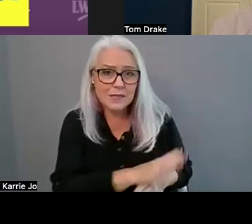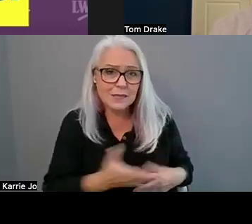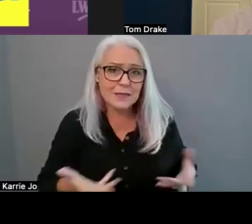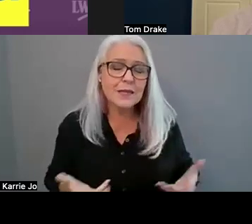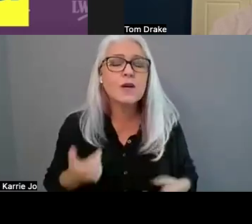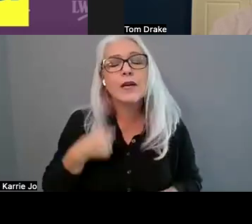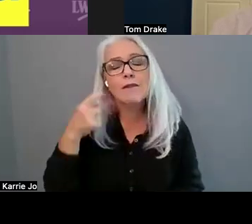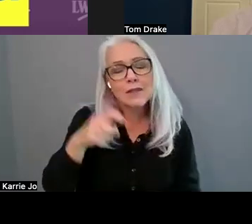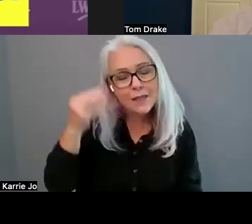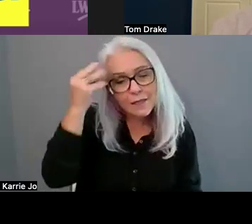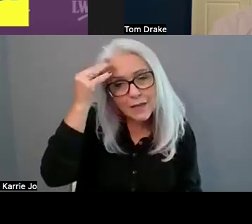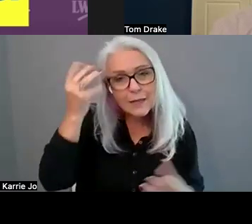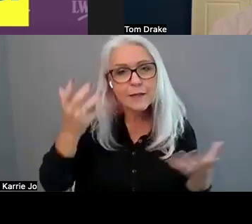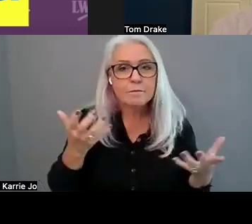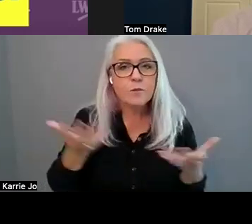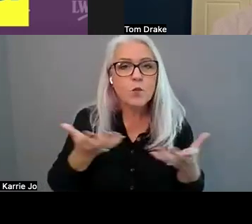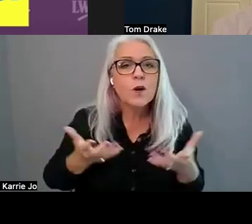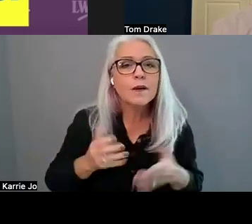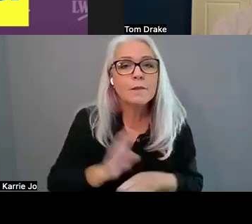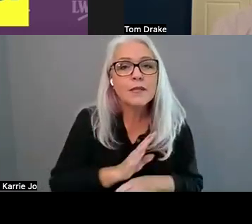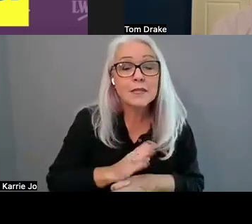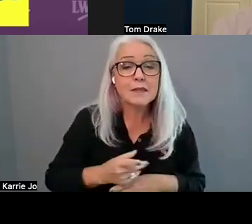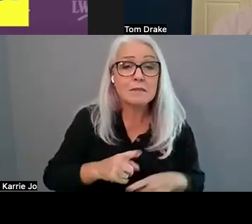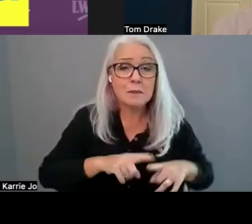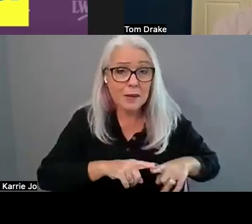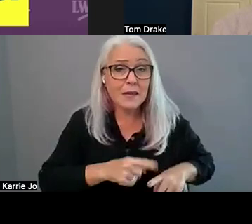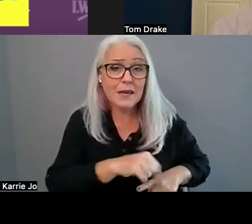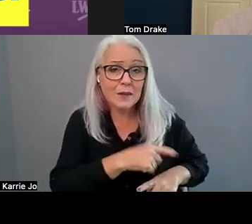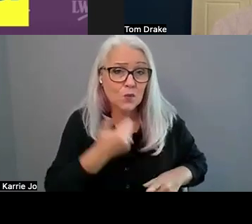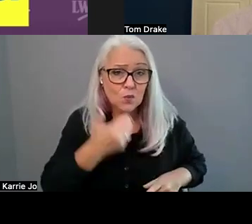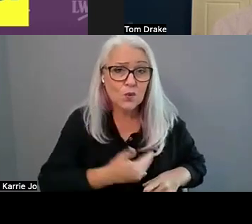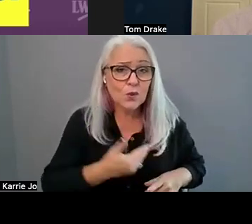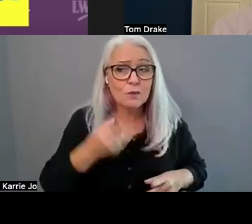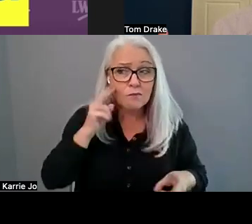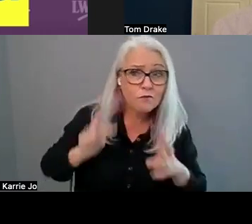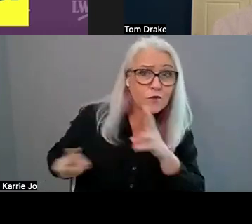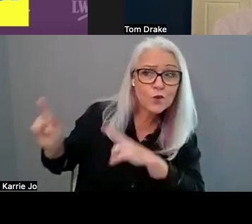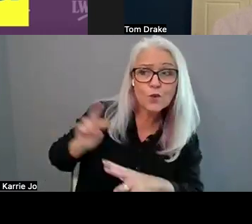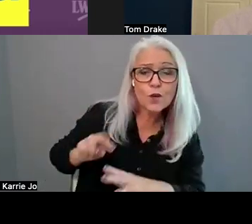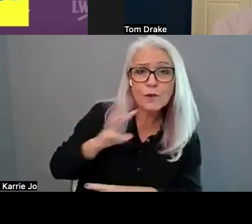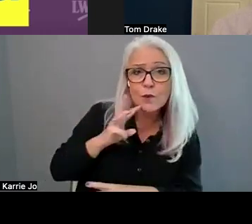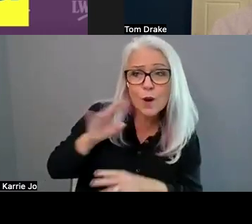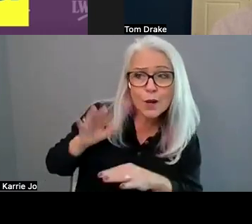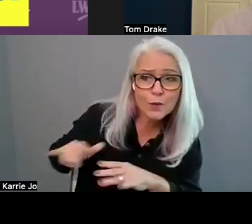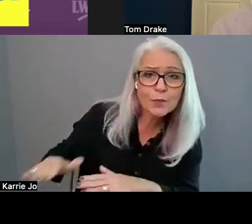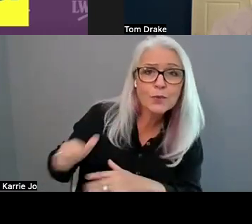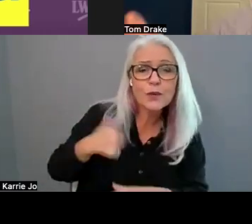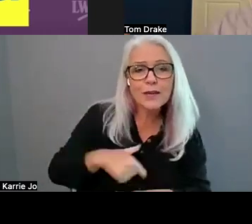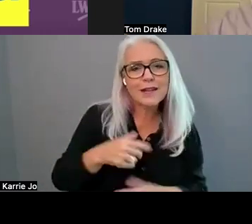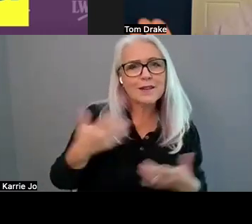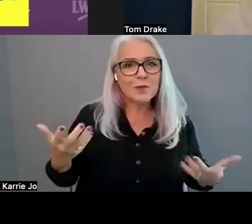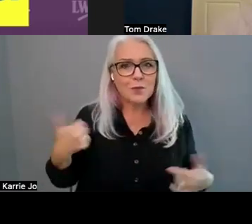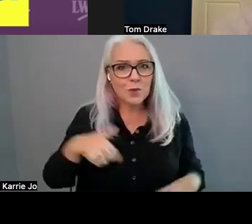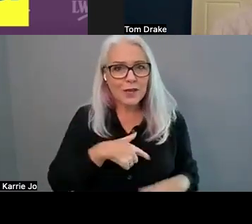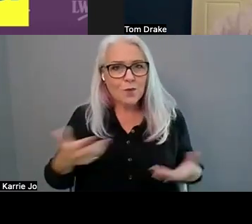have to think about the businesses that rely on the proximity to the waterfront. And I think we have to think about our village as Hastings-on-Hudson, and not